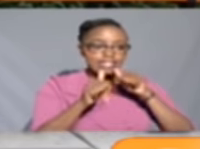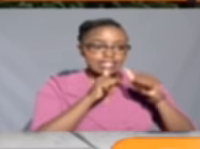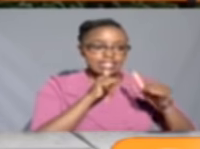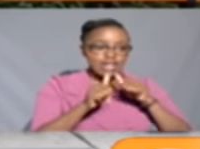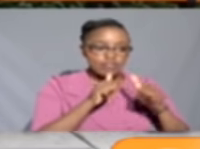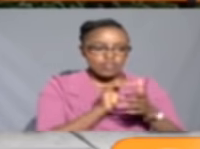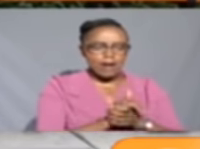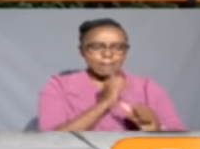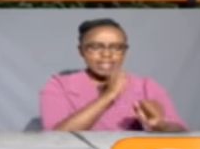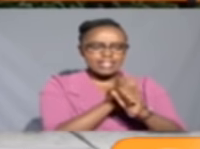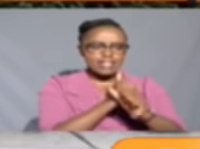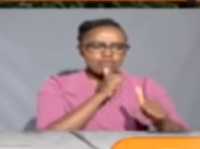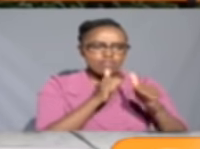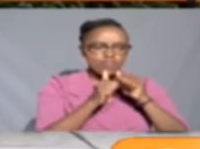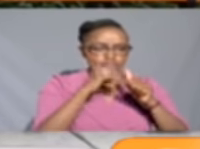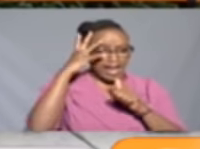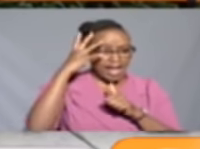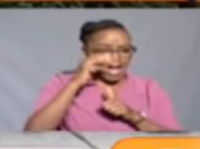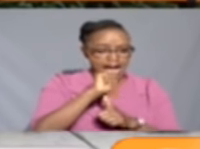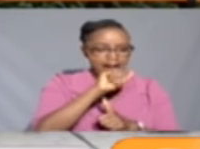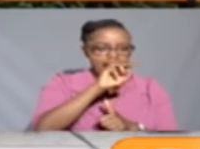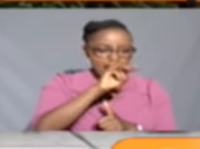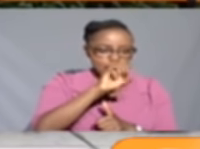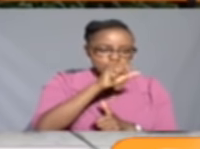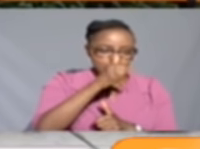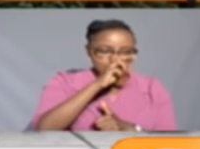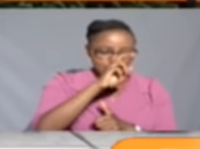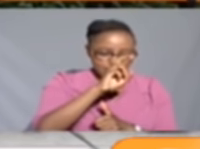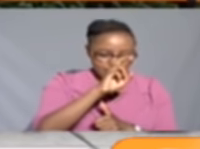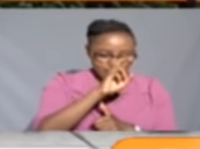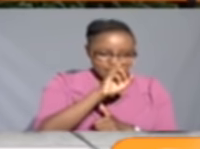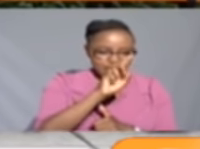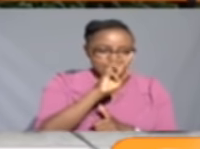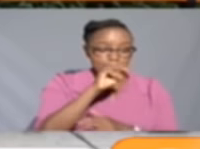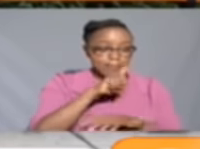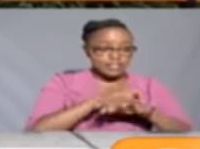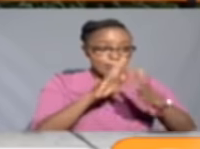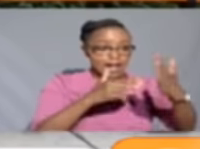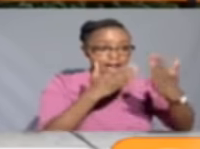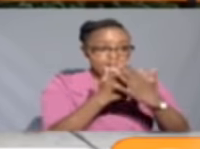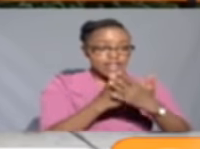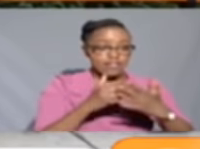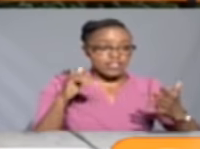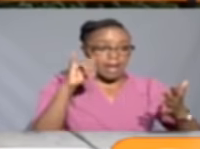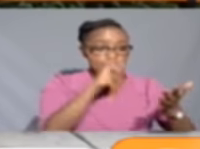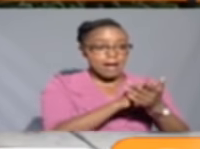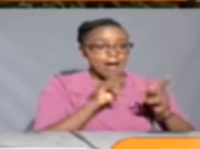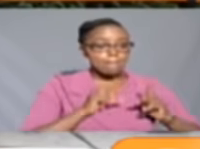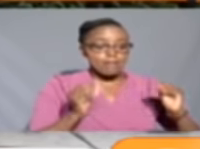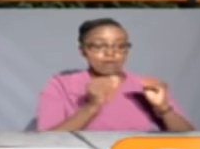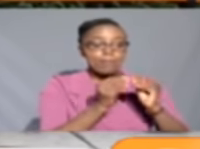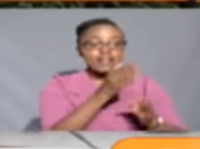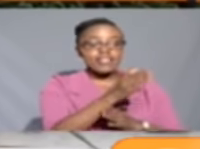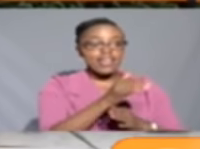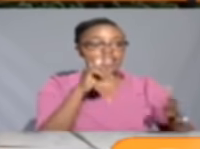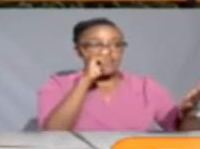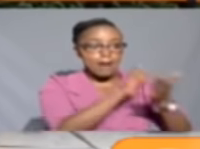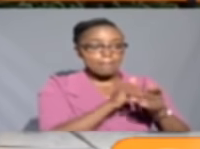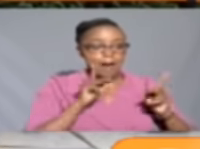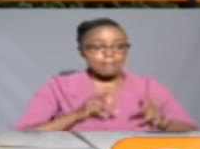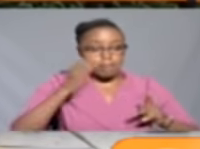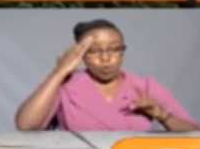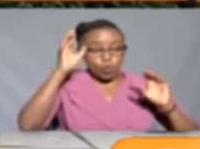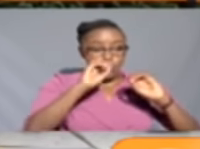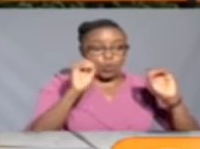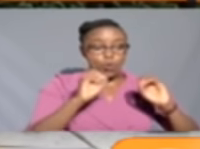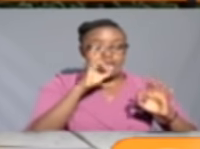And I did the interview at Amsterdam before I arrived in Toronto. That's how come when I arrived at the airport, people met me at the airport. Correct. Because people did not know